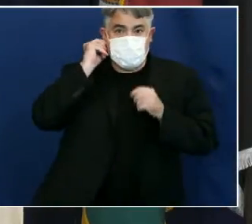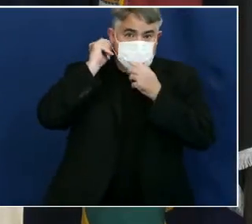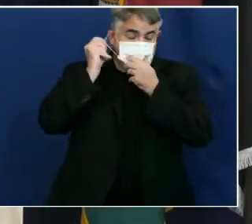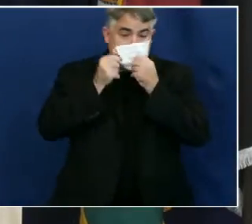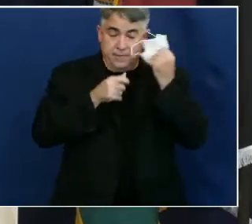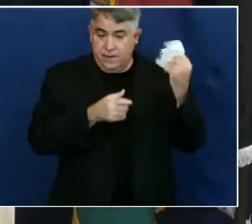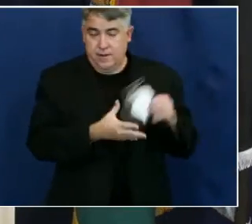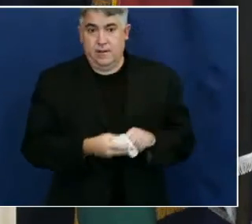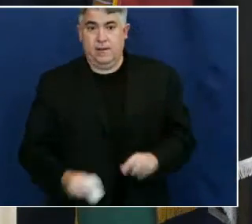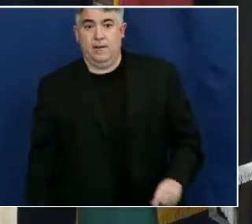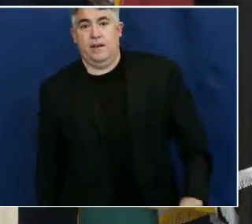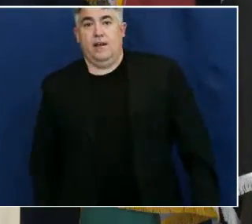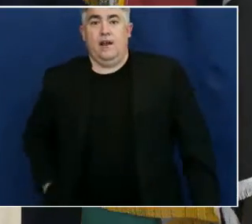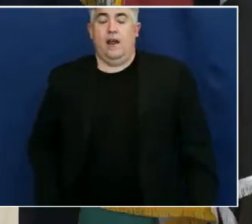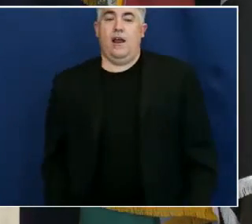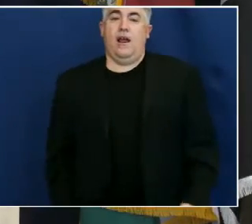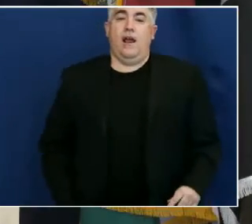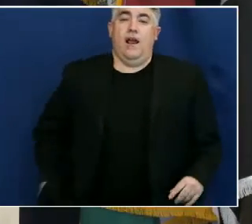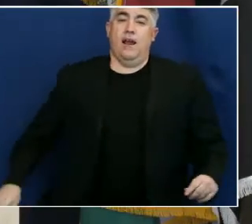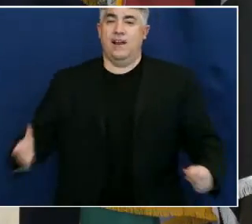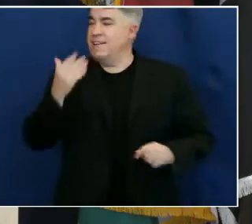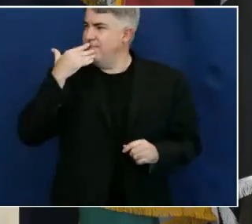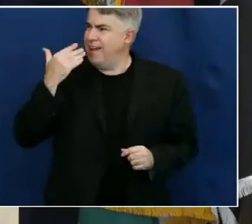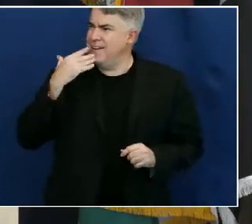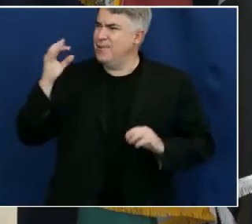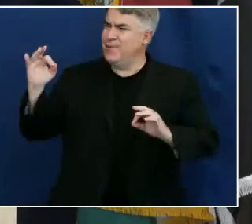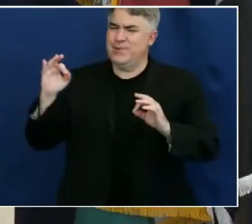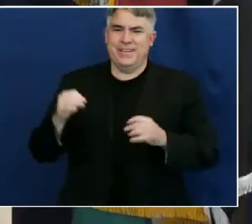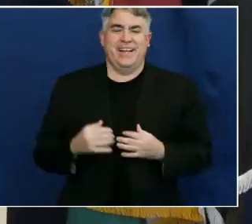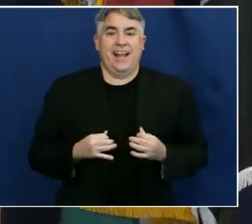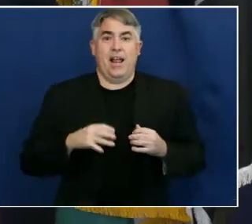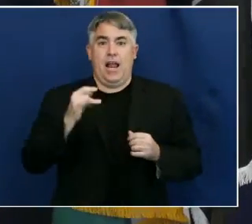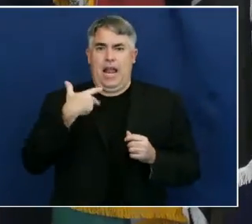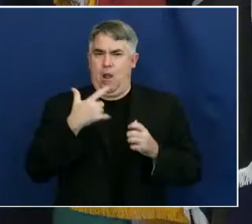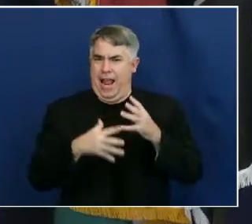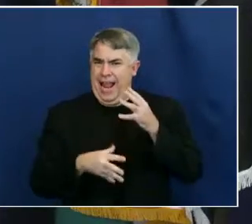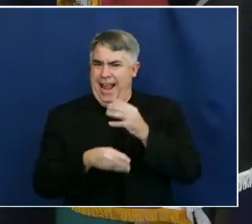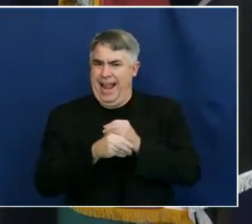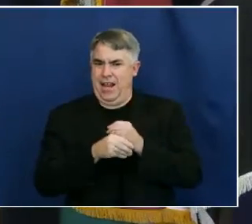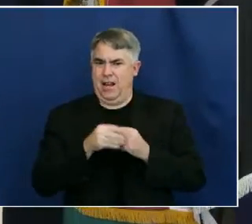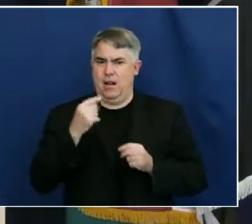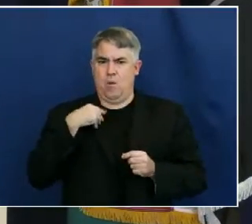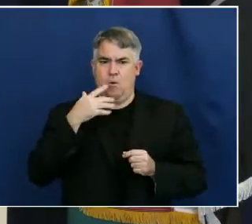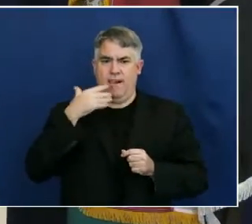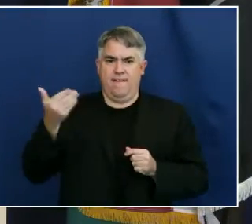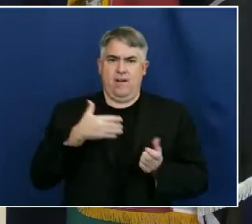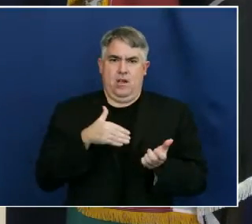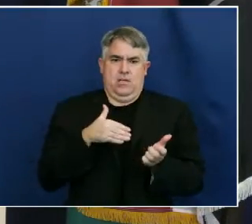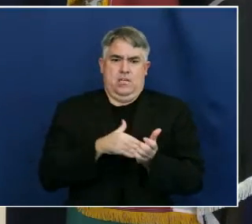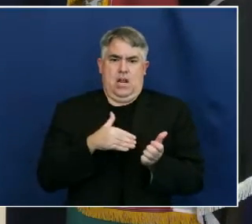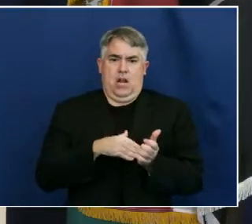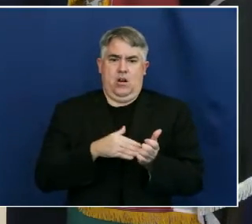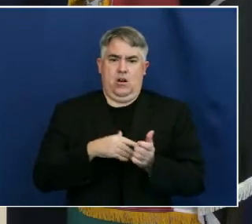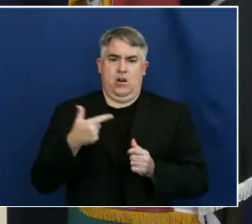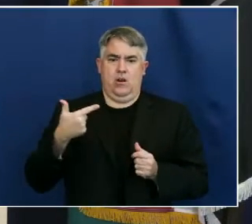Thank you, Supervisor Vargas. Real quick, I want to bring up Dr. Gothold in a second. I want to correct one thing. The website is